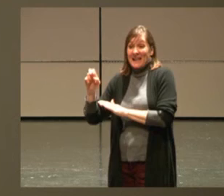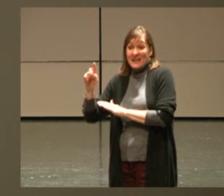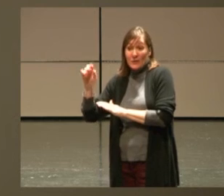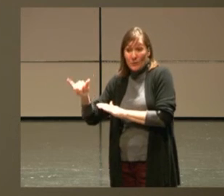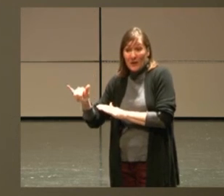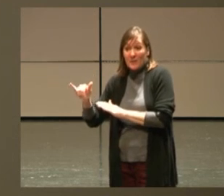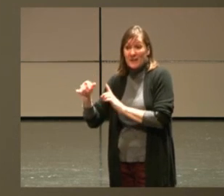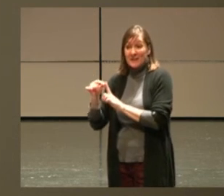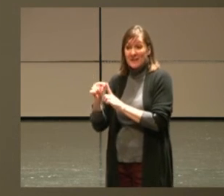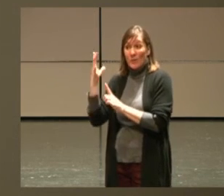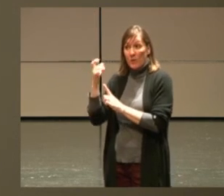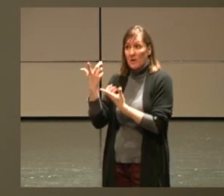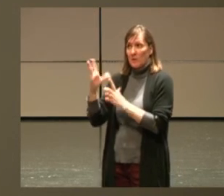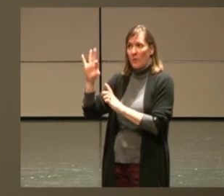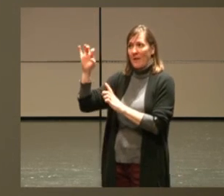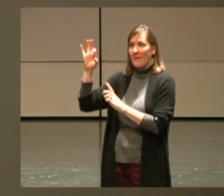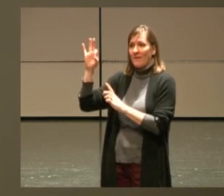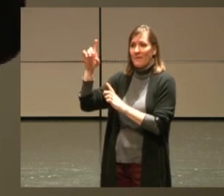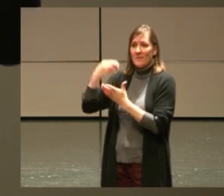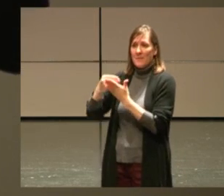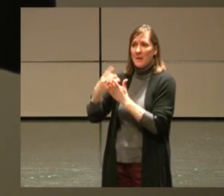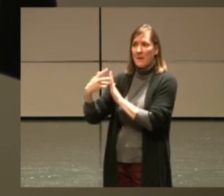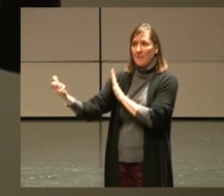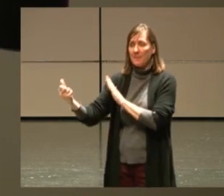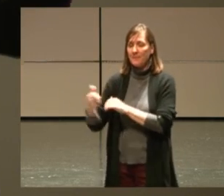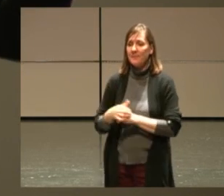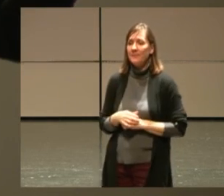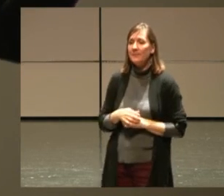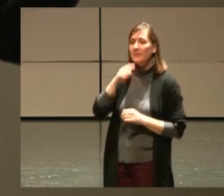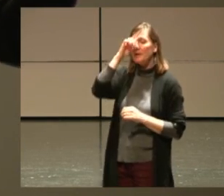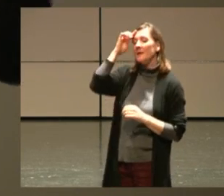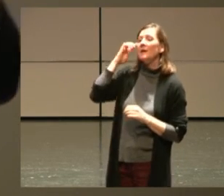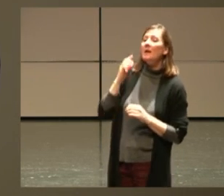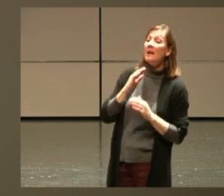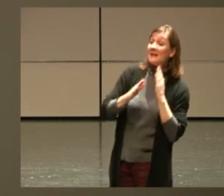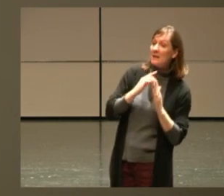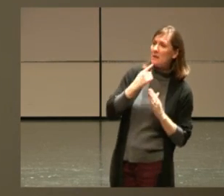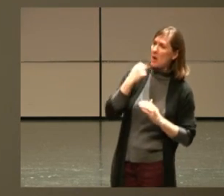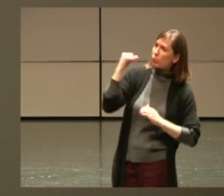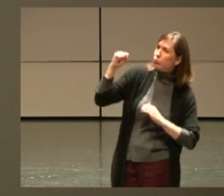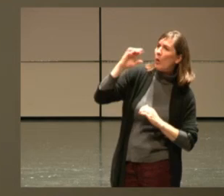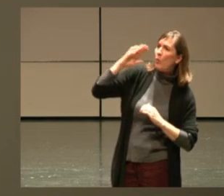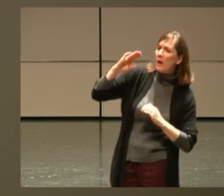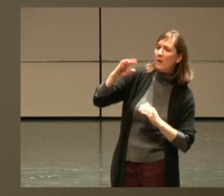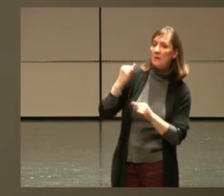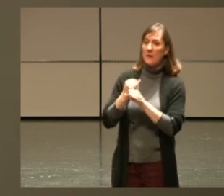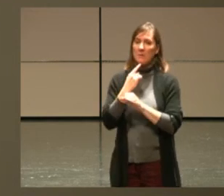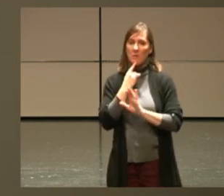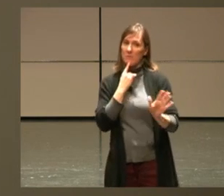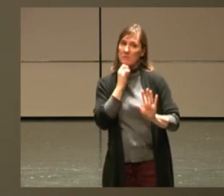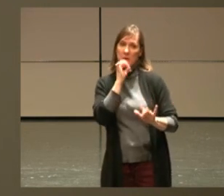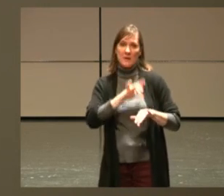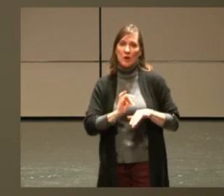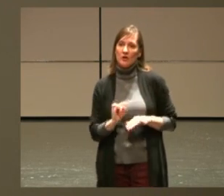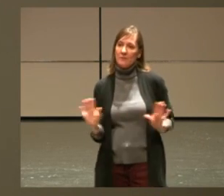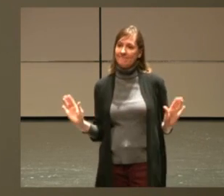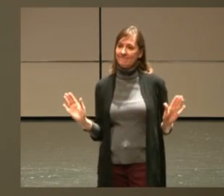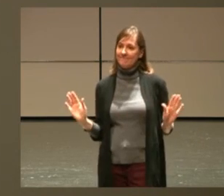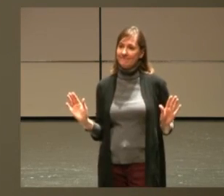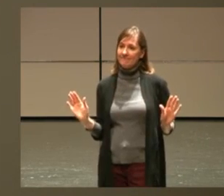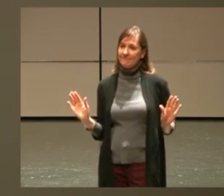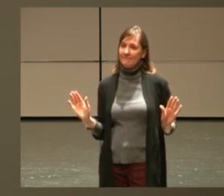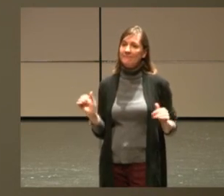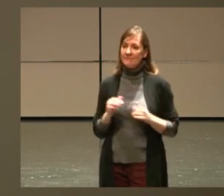funding cuts. You know, juxtaposing cities saying, we're going to fight you, and campuses saying, we're not going to go near this because of their